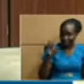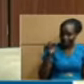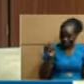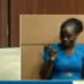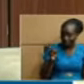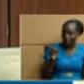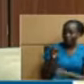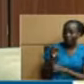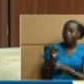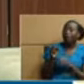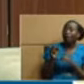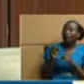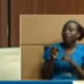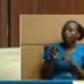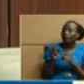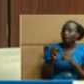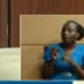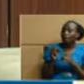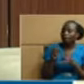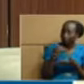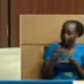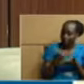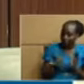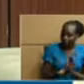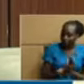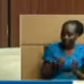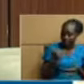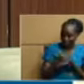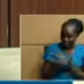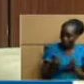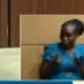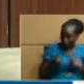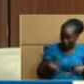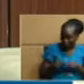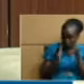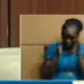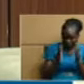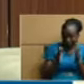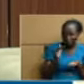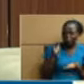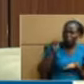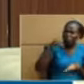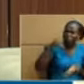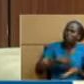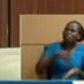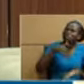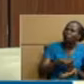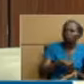again, it is, you know, the sector even which we are focusing on is a minimal sector in terms